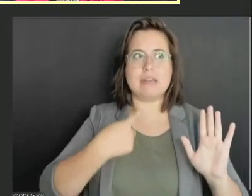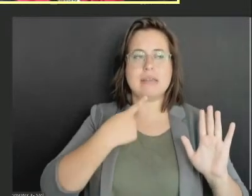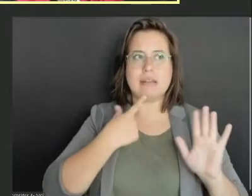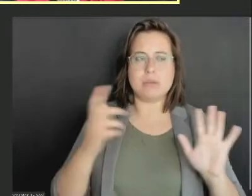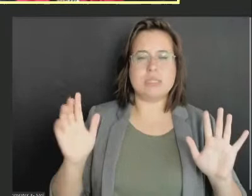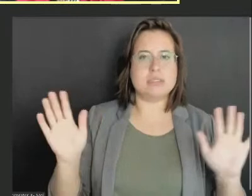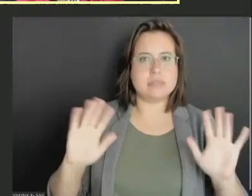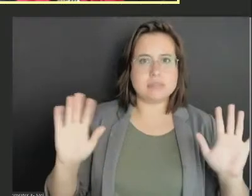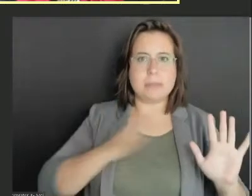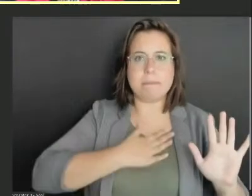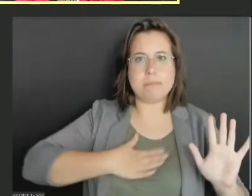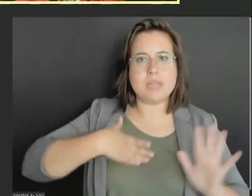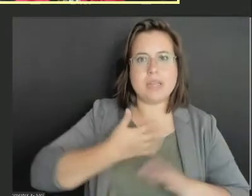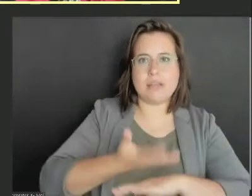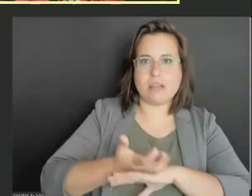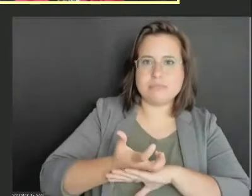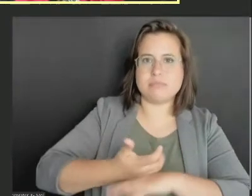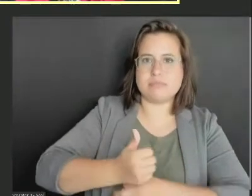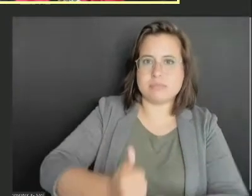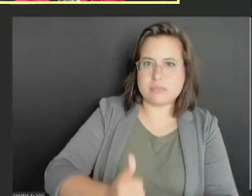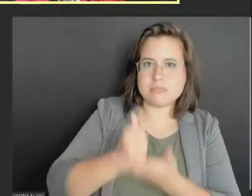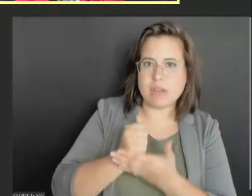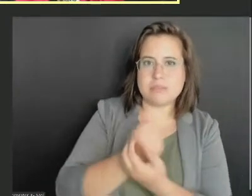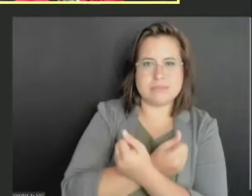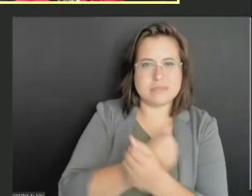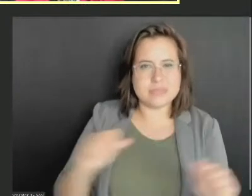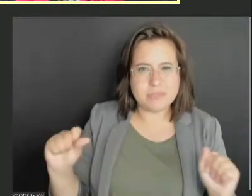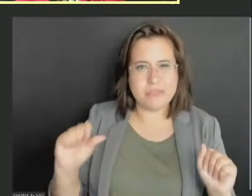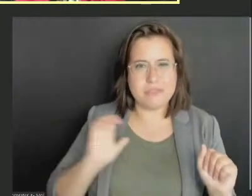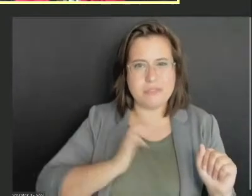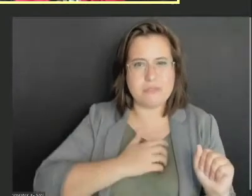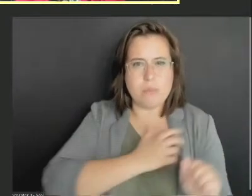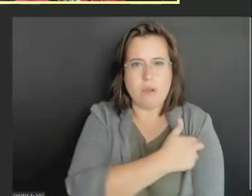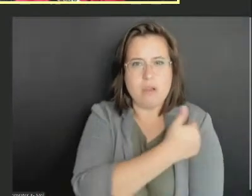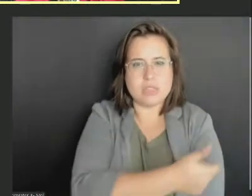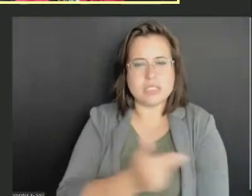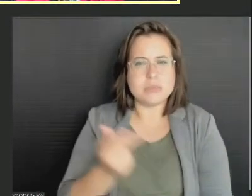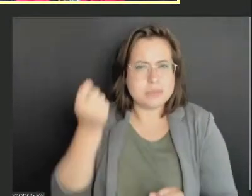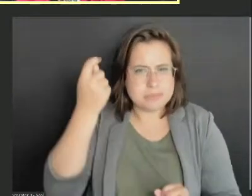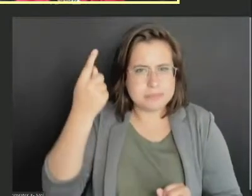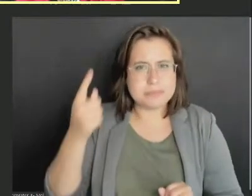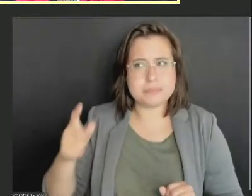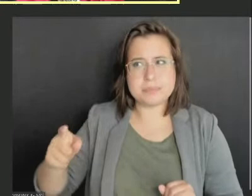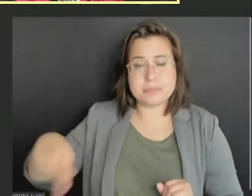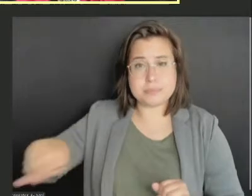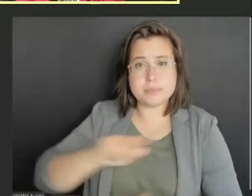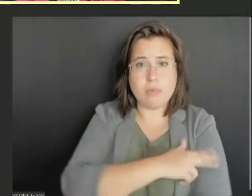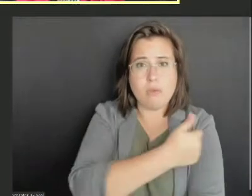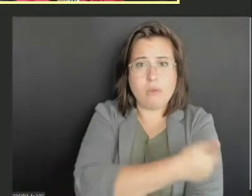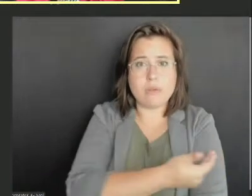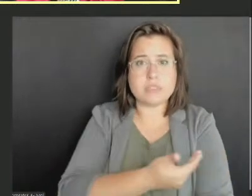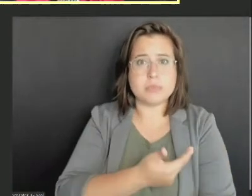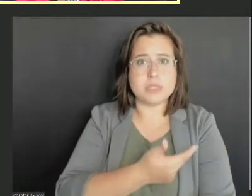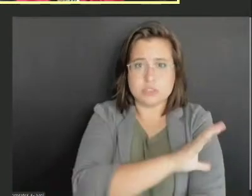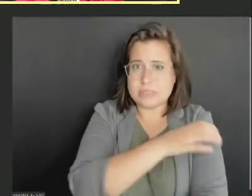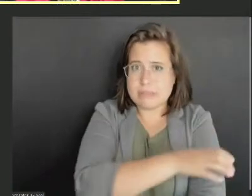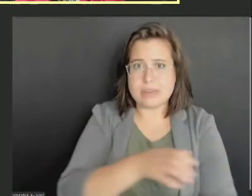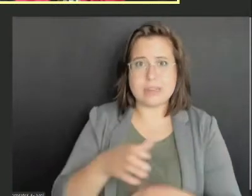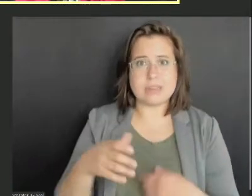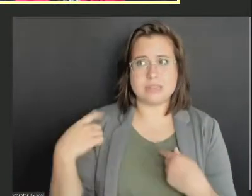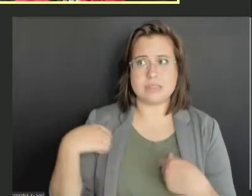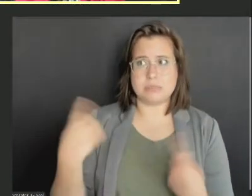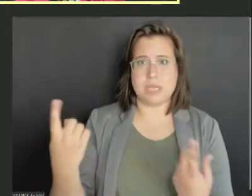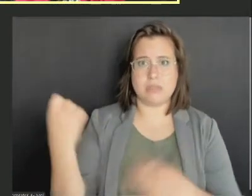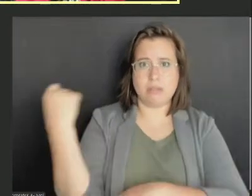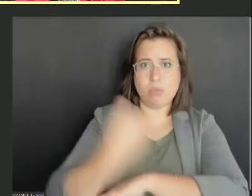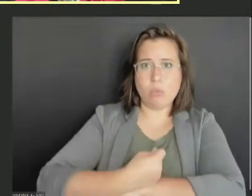save our hospital. Because what people don't realize is these hospitals and clinics that have been closed,